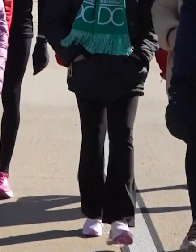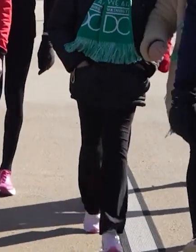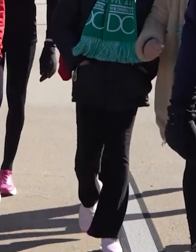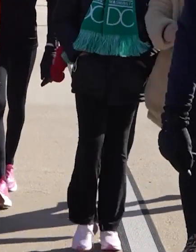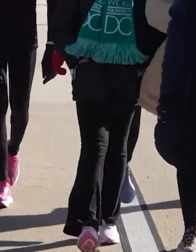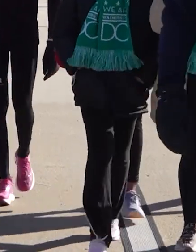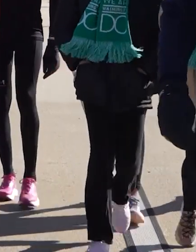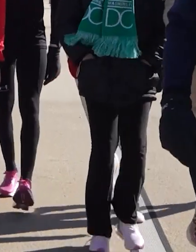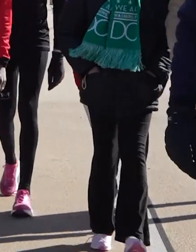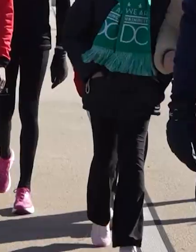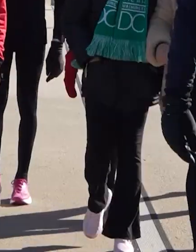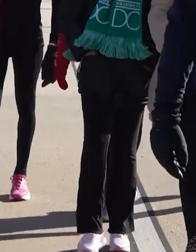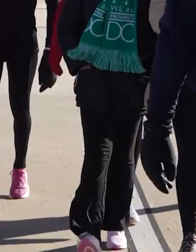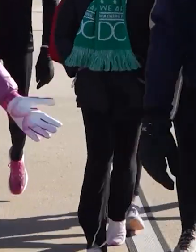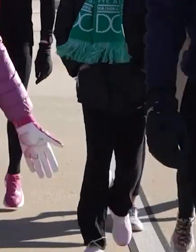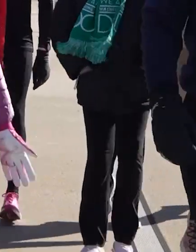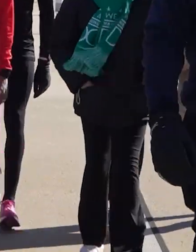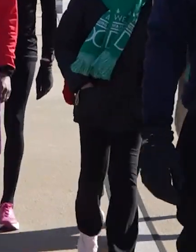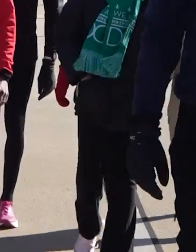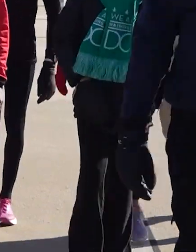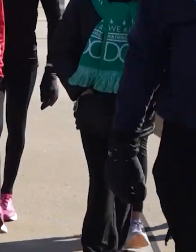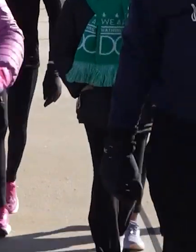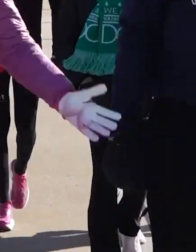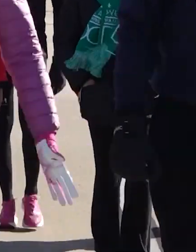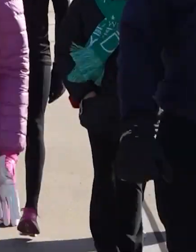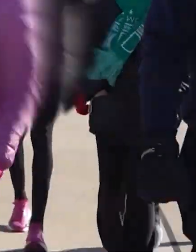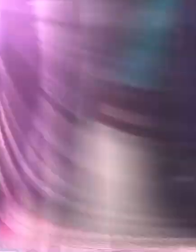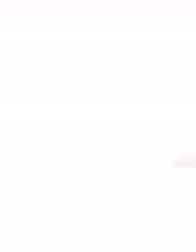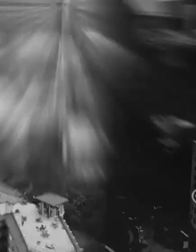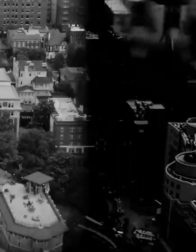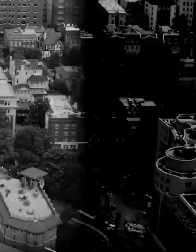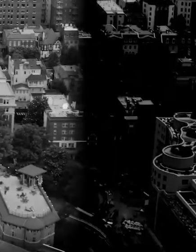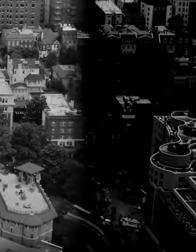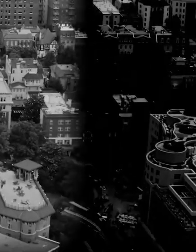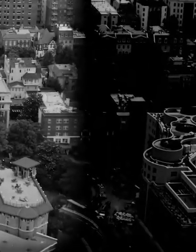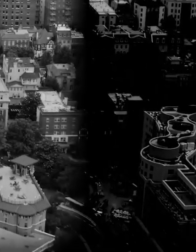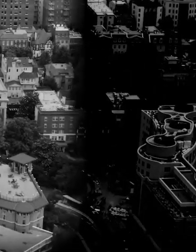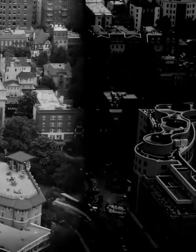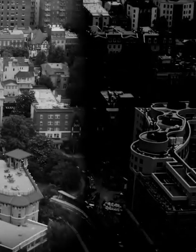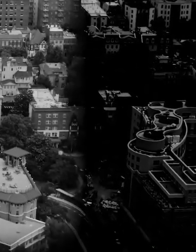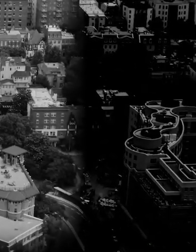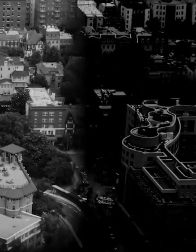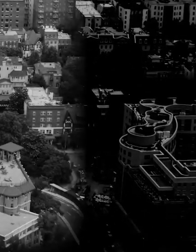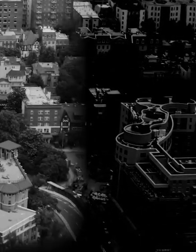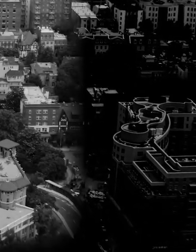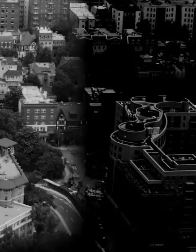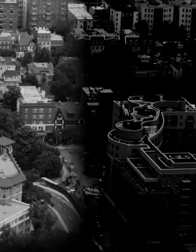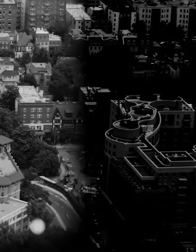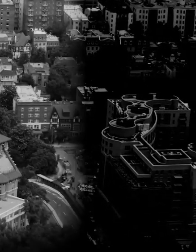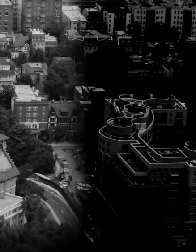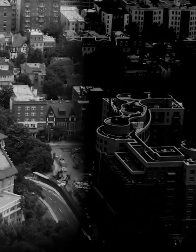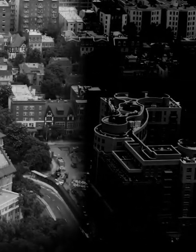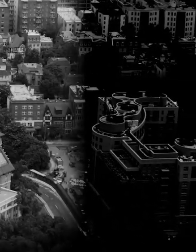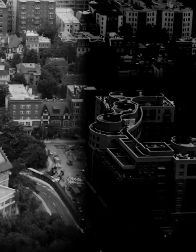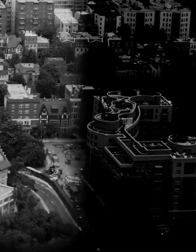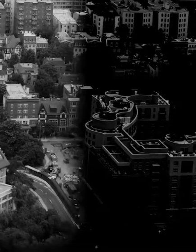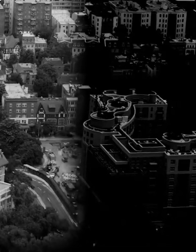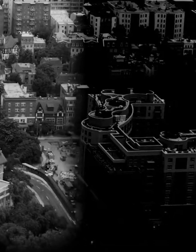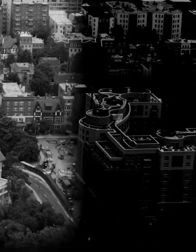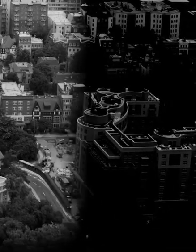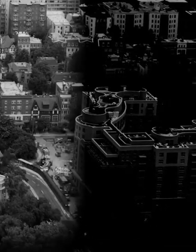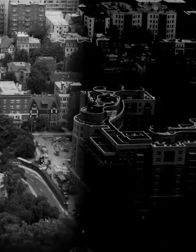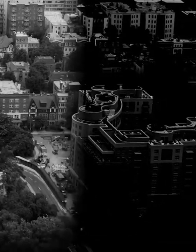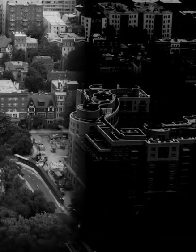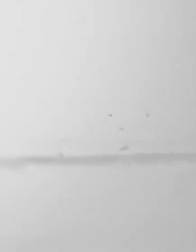district's prosperity belongs to all 8 wards. 11 years ago, we stood in a different city, full